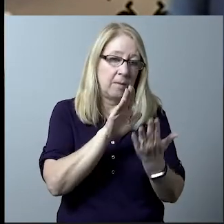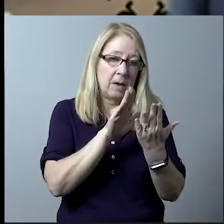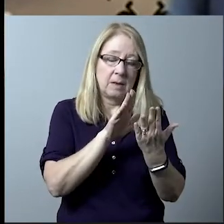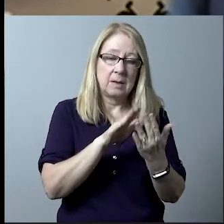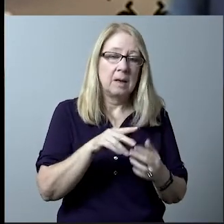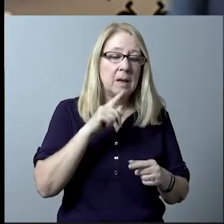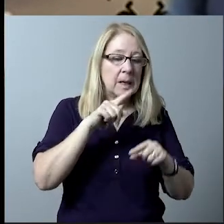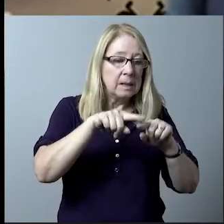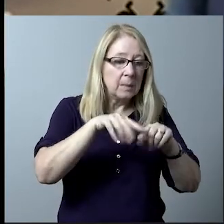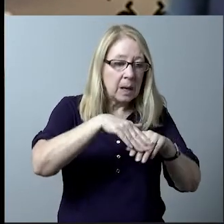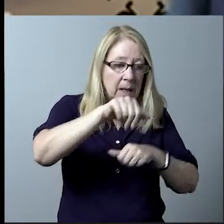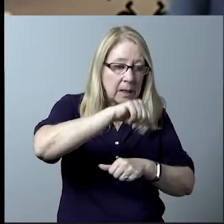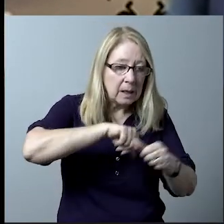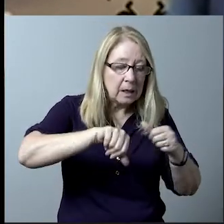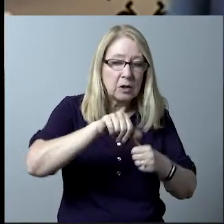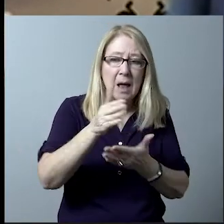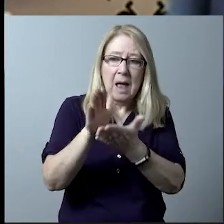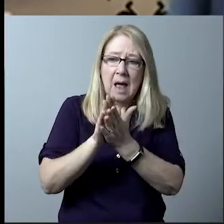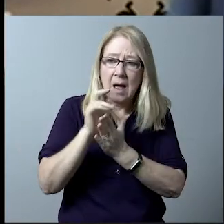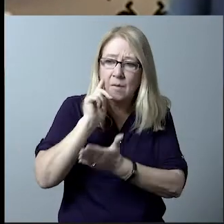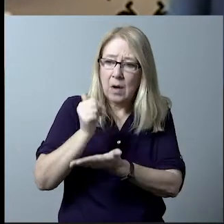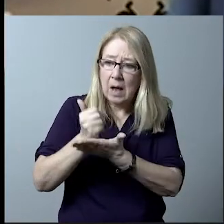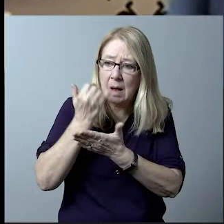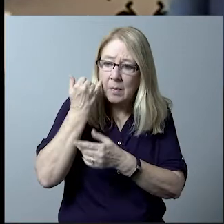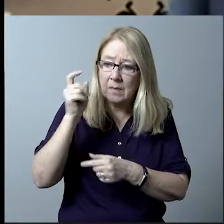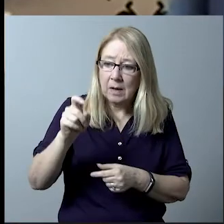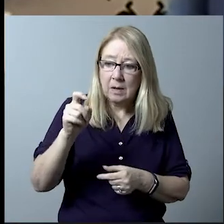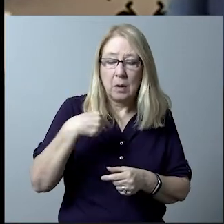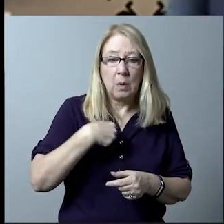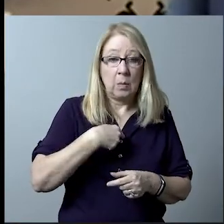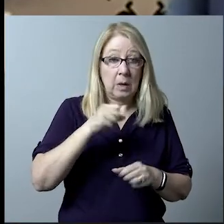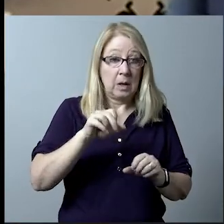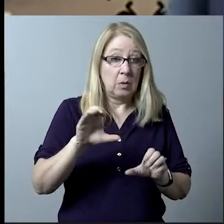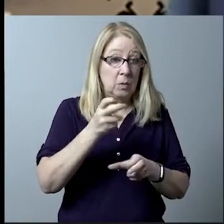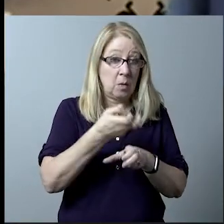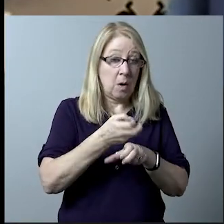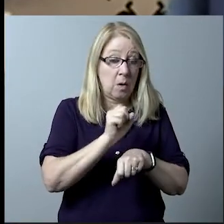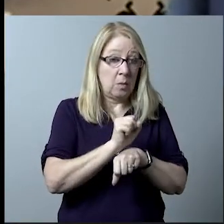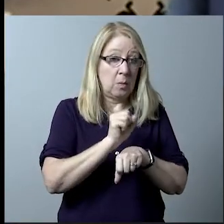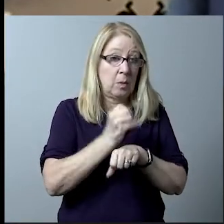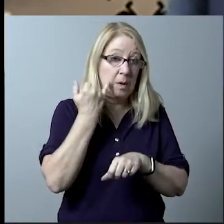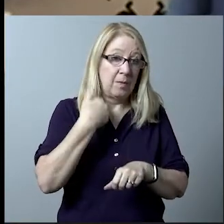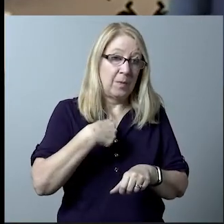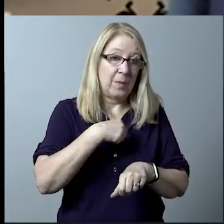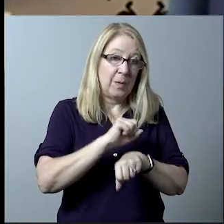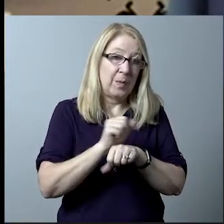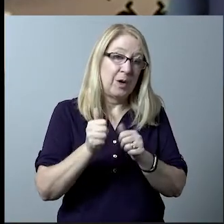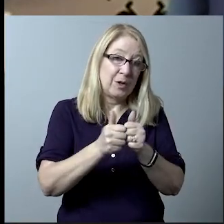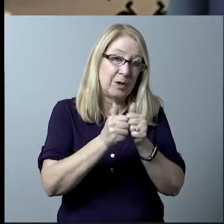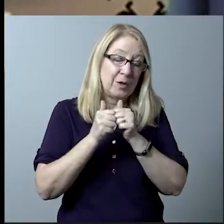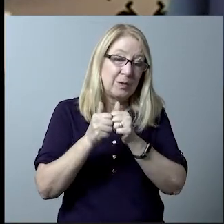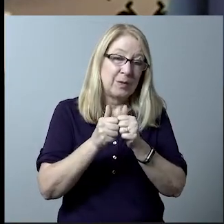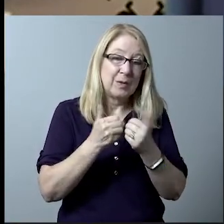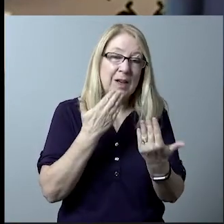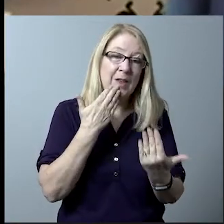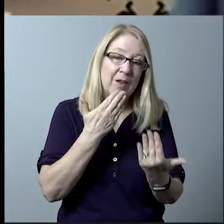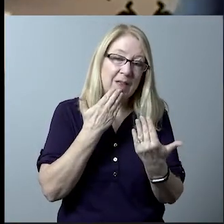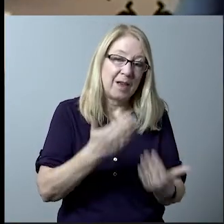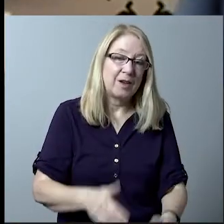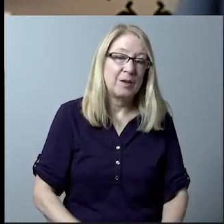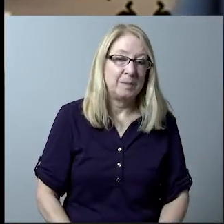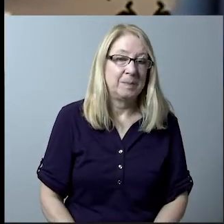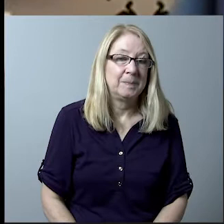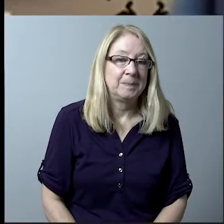them. Lean on your colleagues. Ask for help if you need it. We can do this hard work if we do it together. Thank